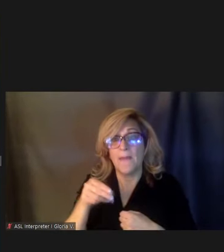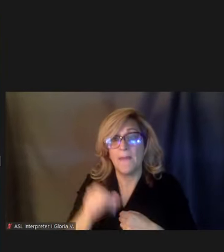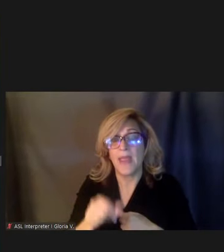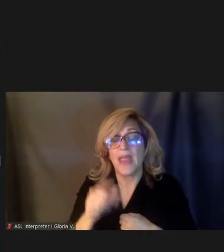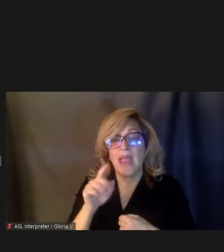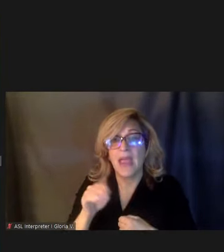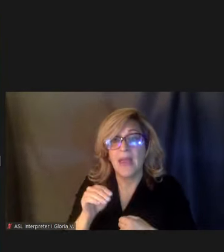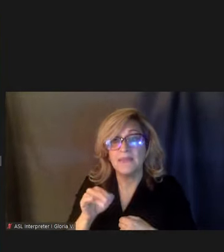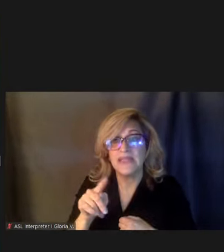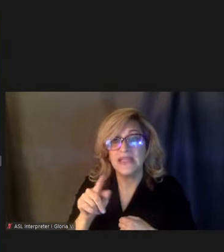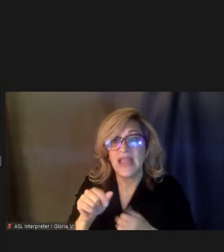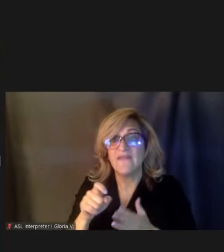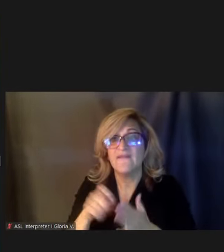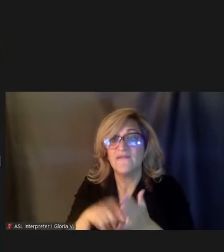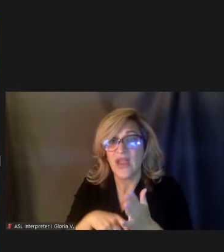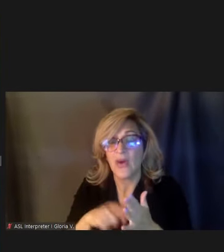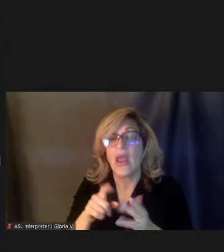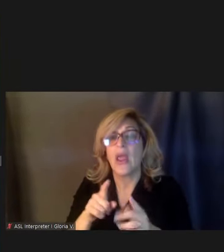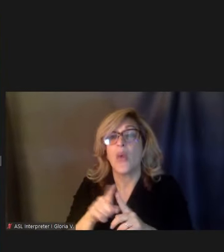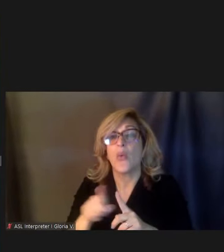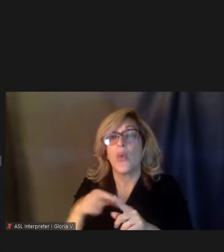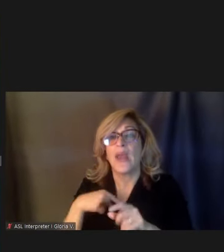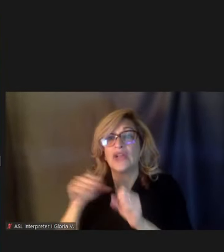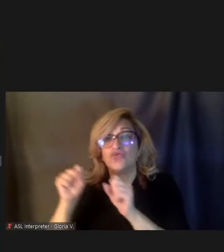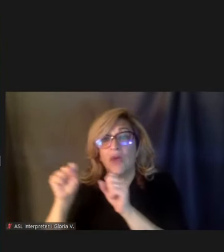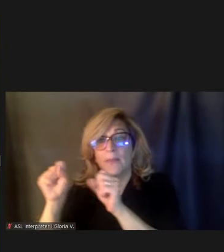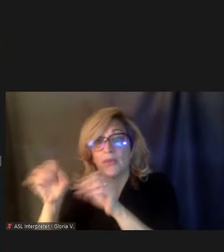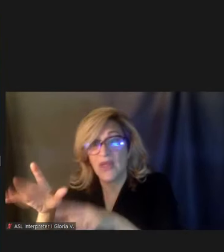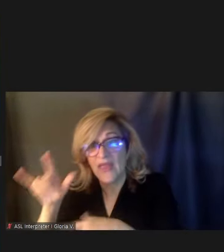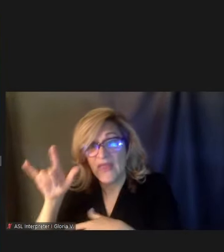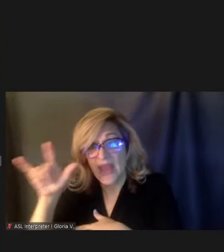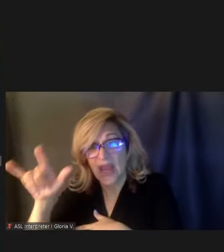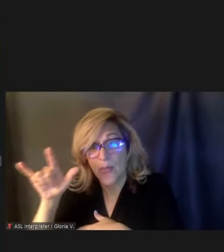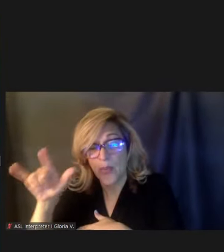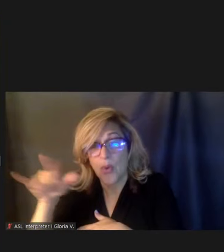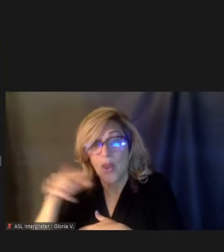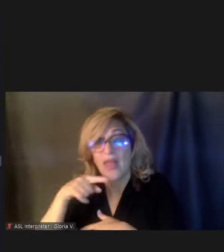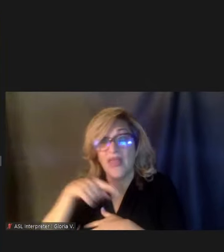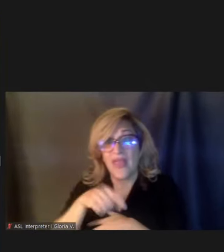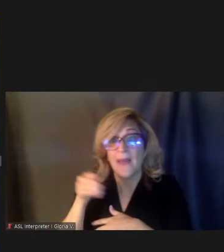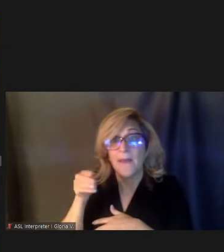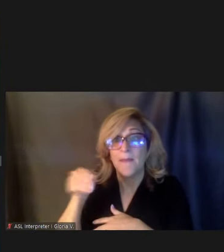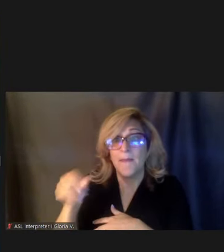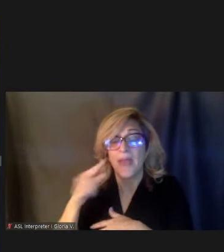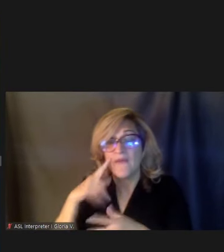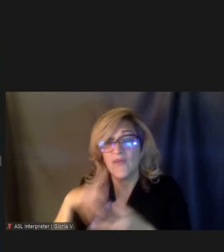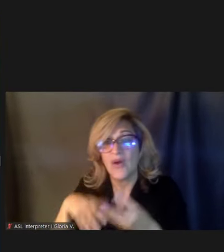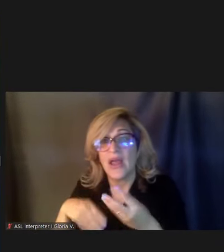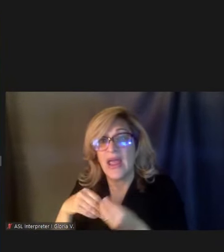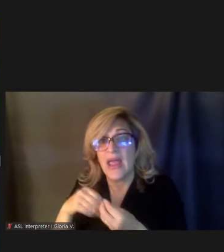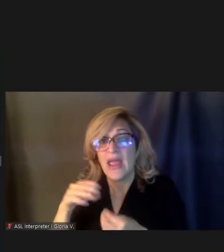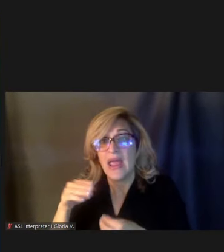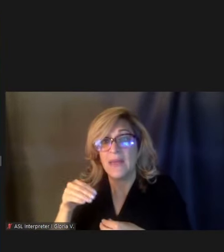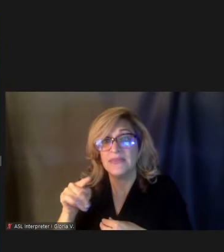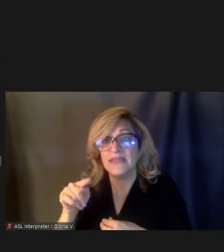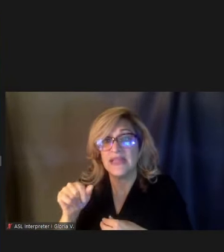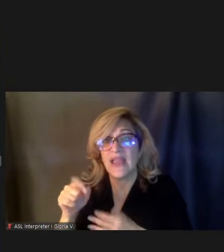MTA fare. And when I drop them off at the airport, they pay for another MTA